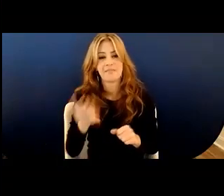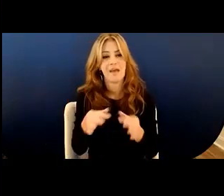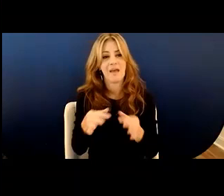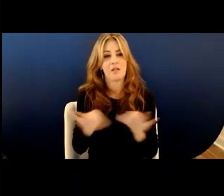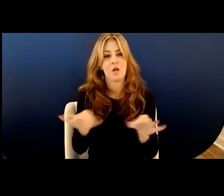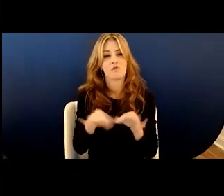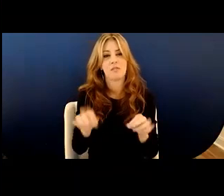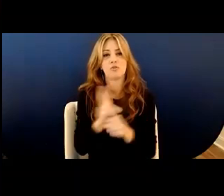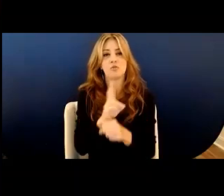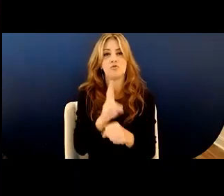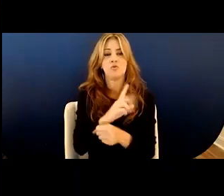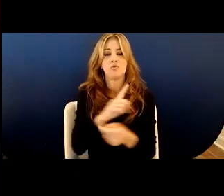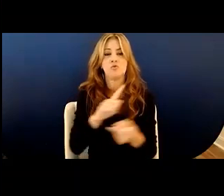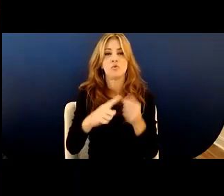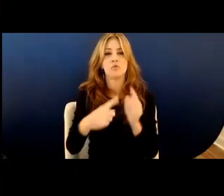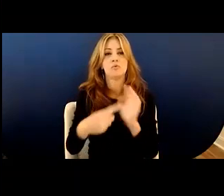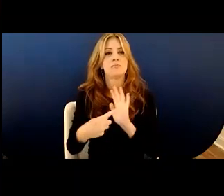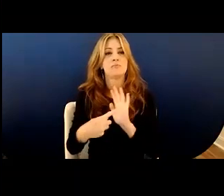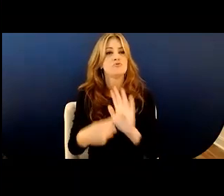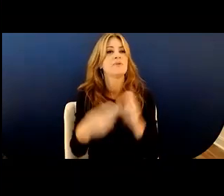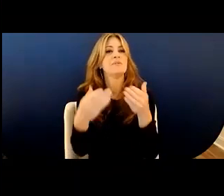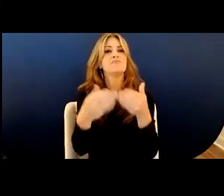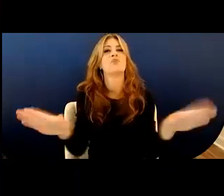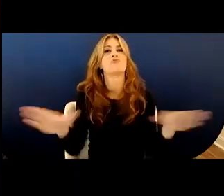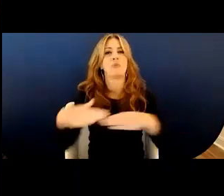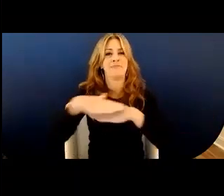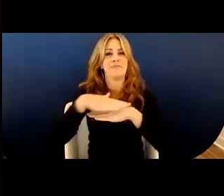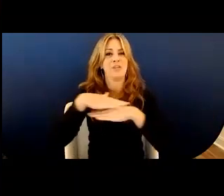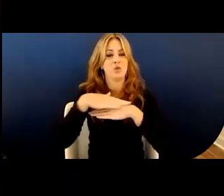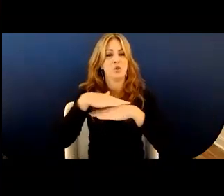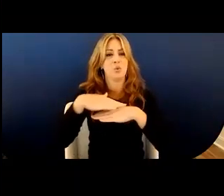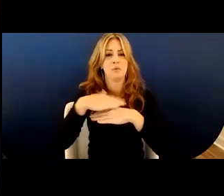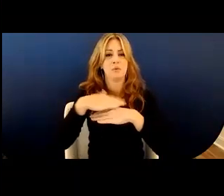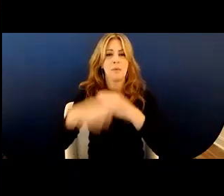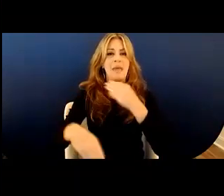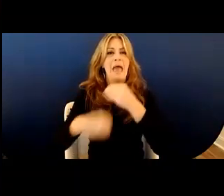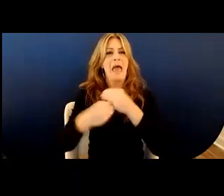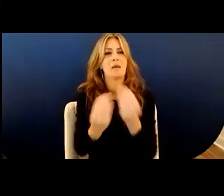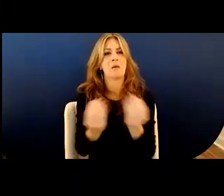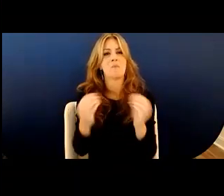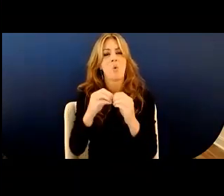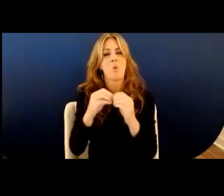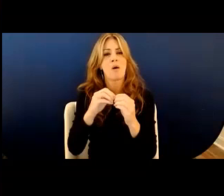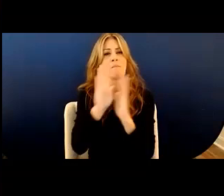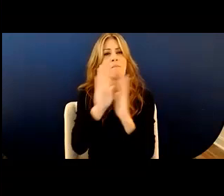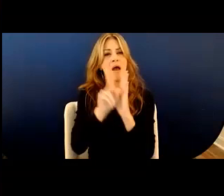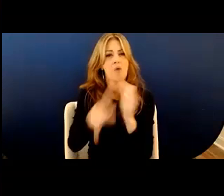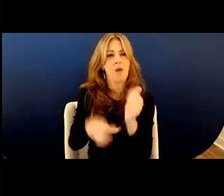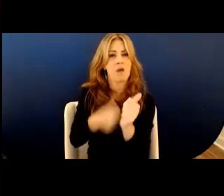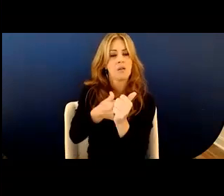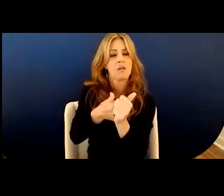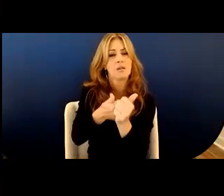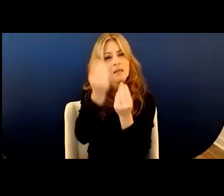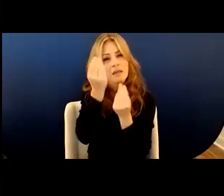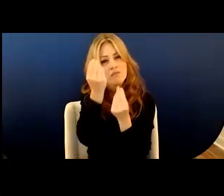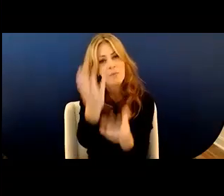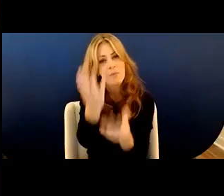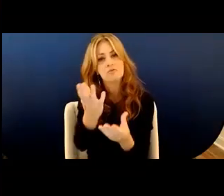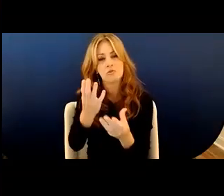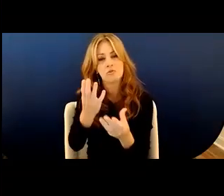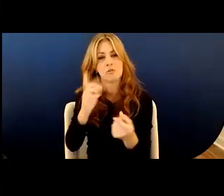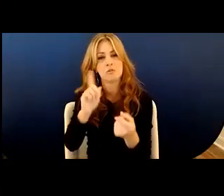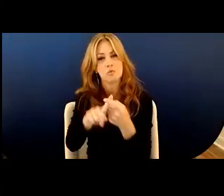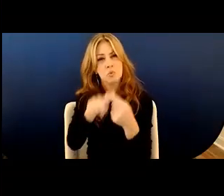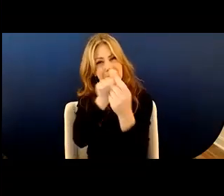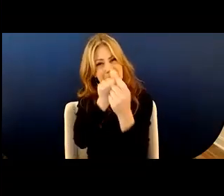just presenting a general view, adding context to what otherwise would be very specific points within your